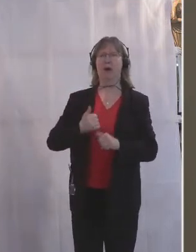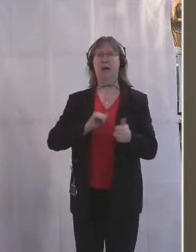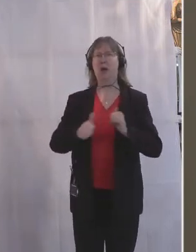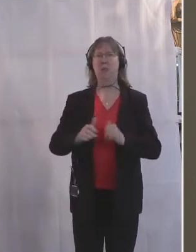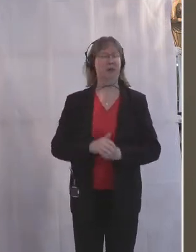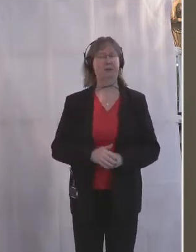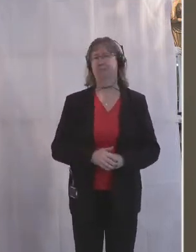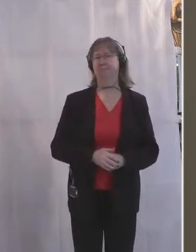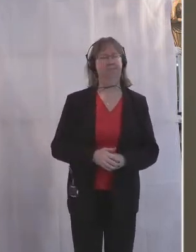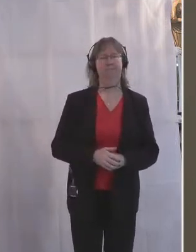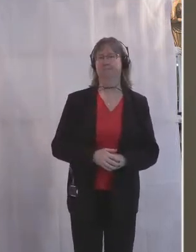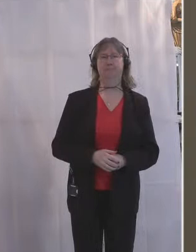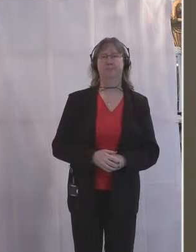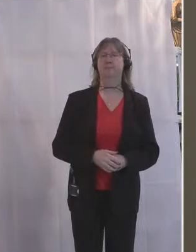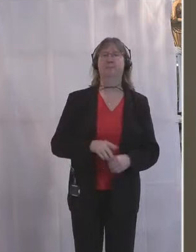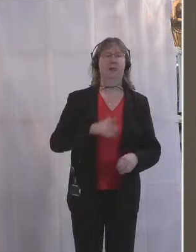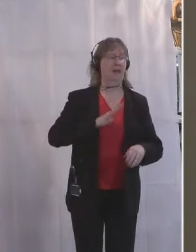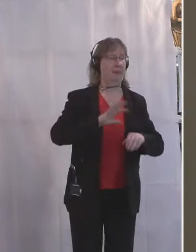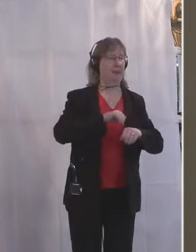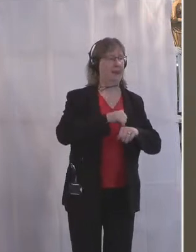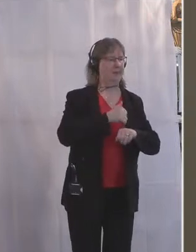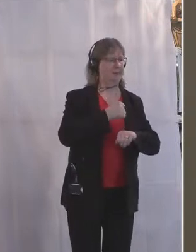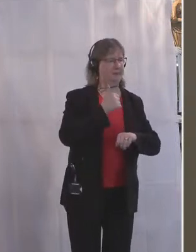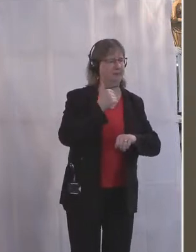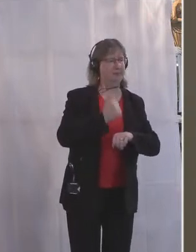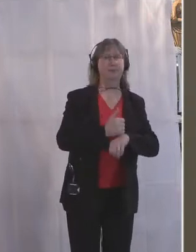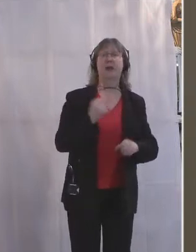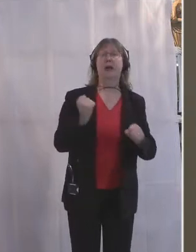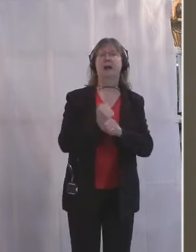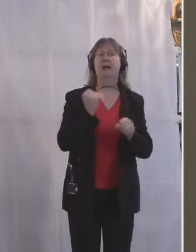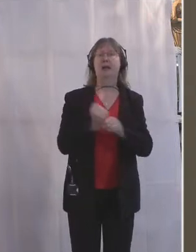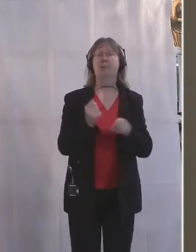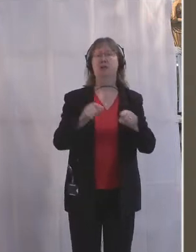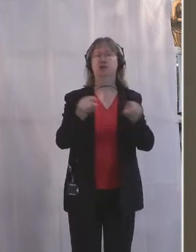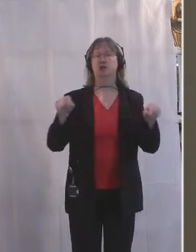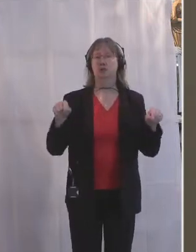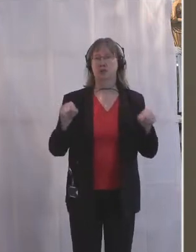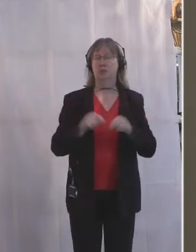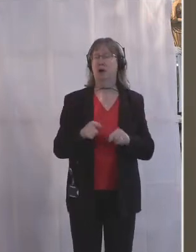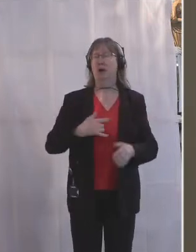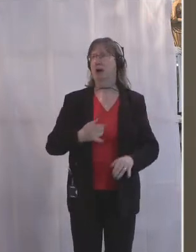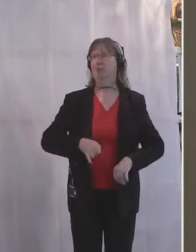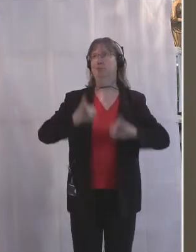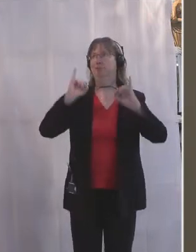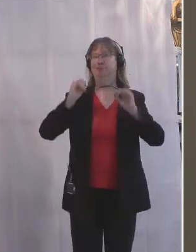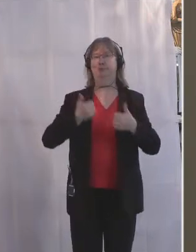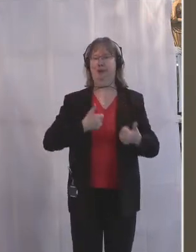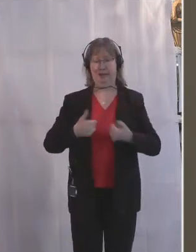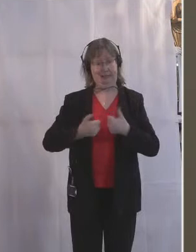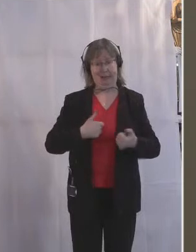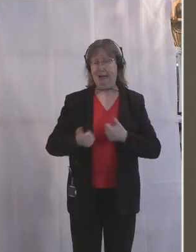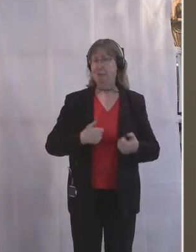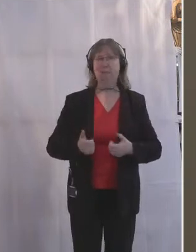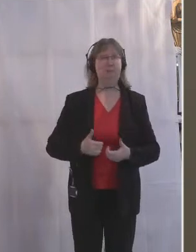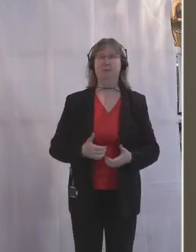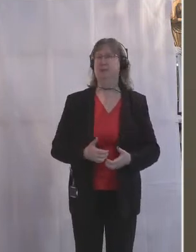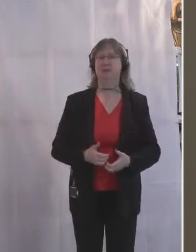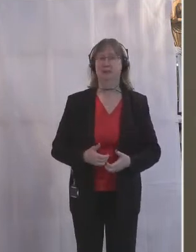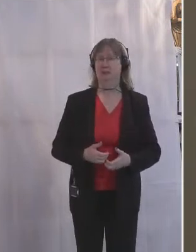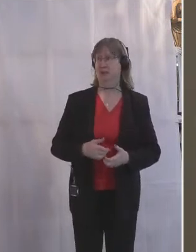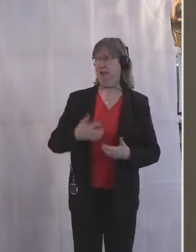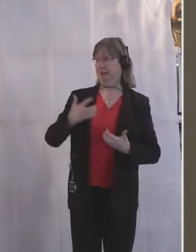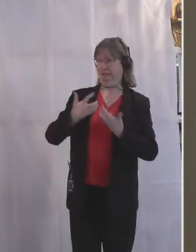a founder of an edtech gaming studio. I'm terrible at games. I know very little about